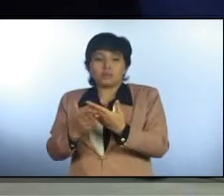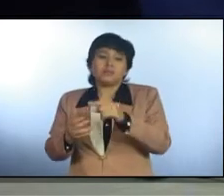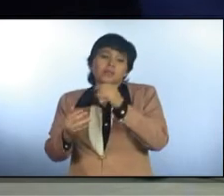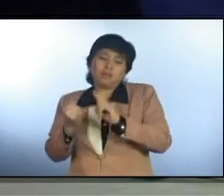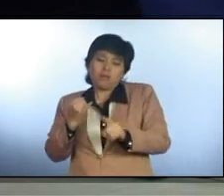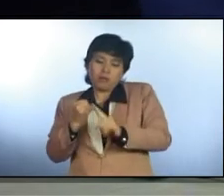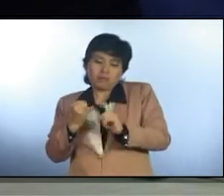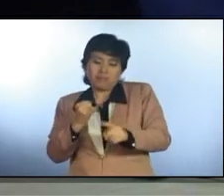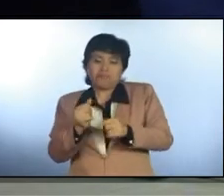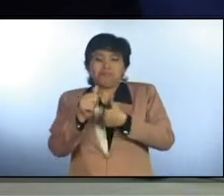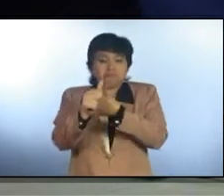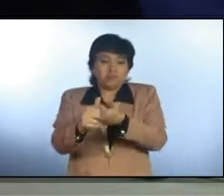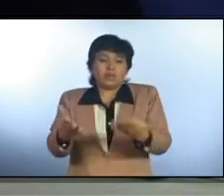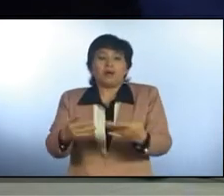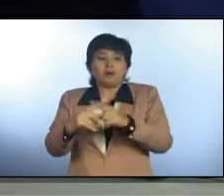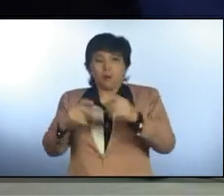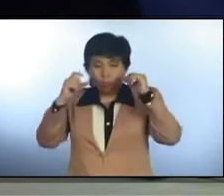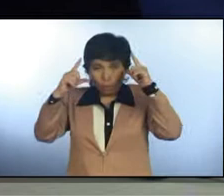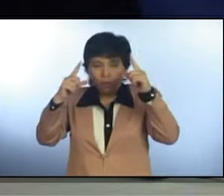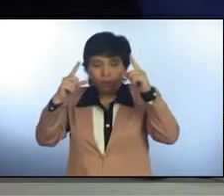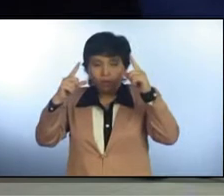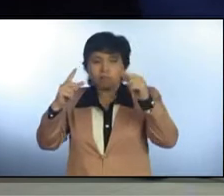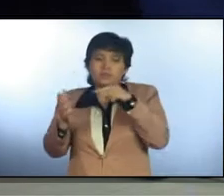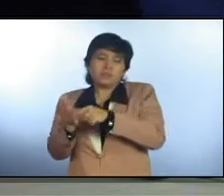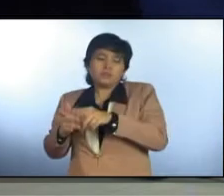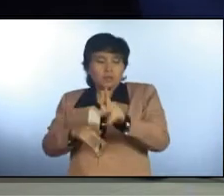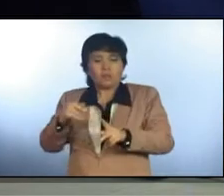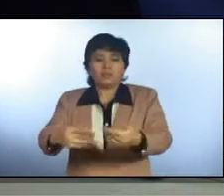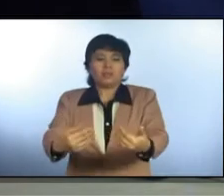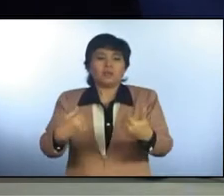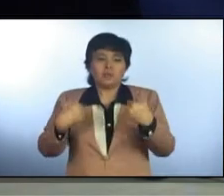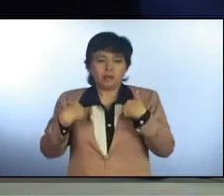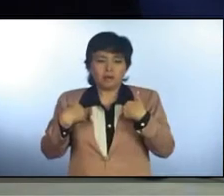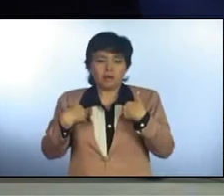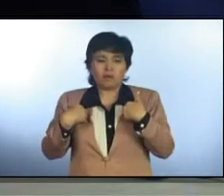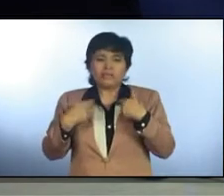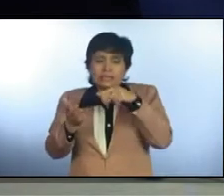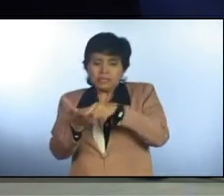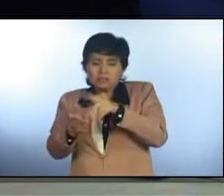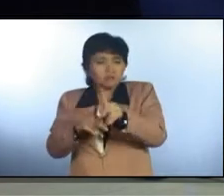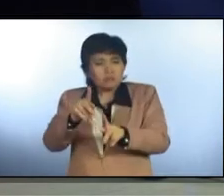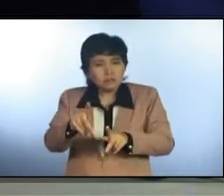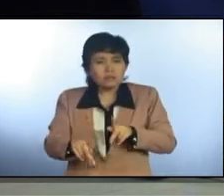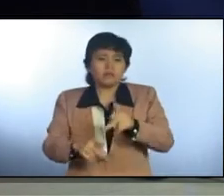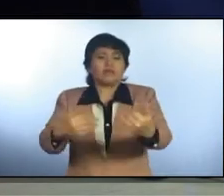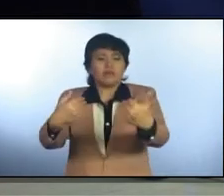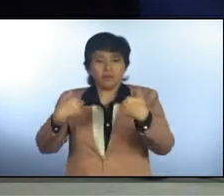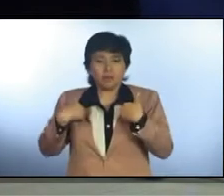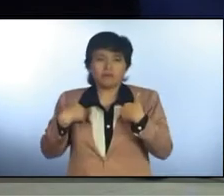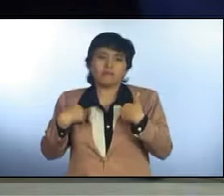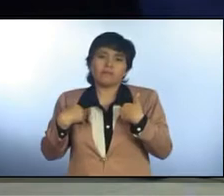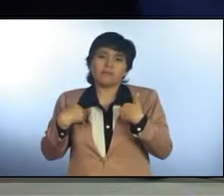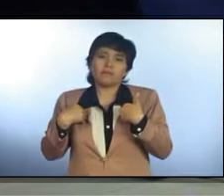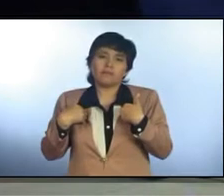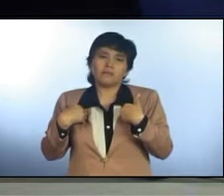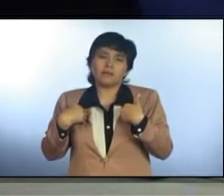the last man to come. So now, beware of these people. Now, when they have these people have a